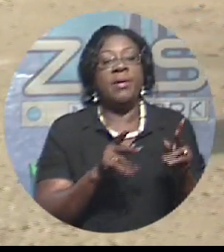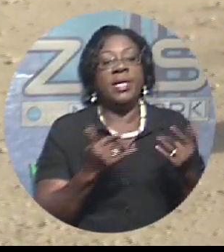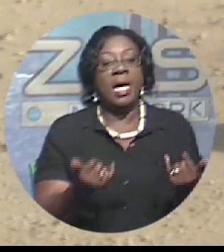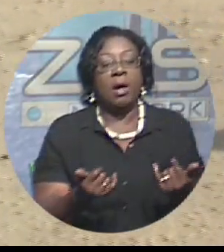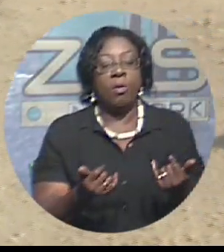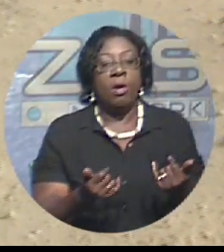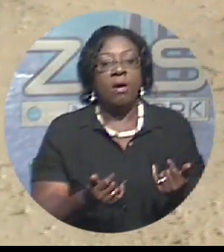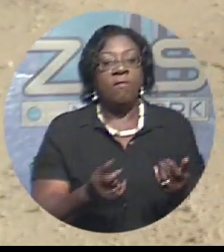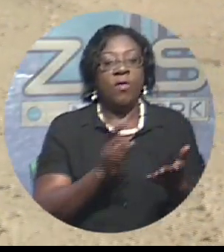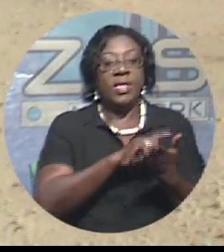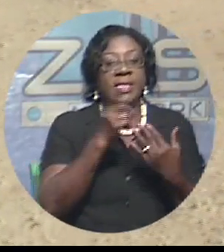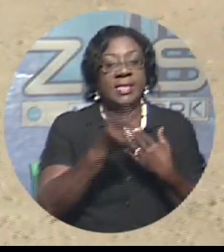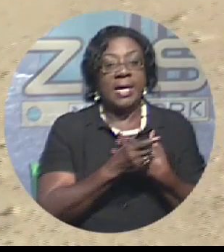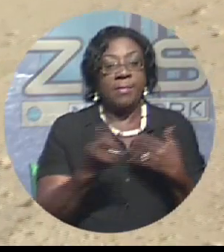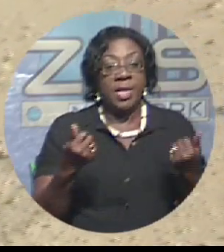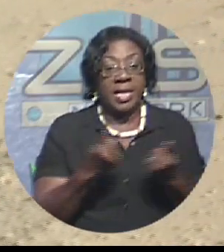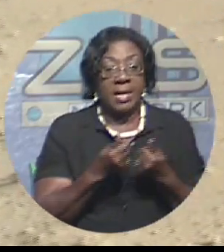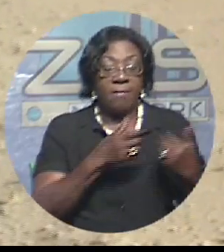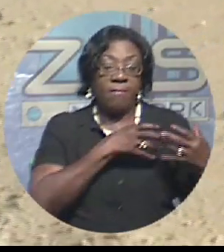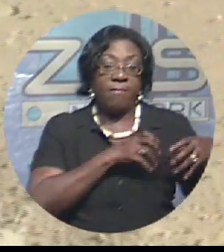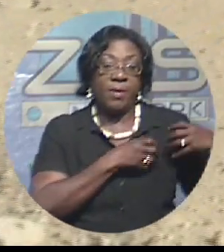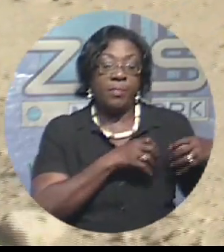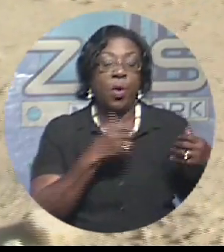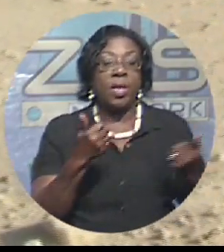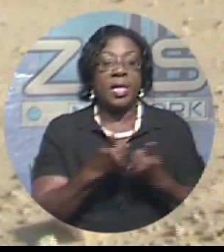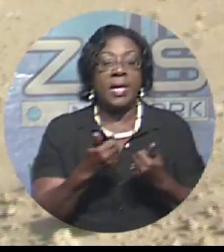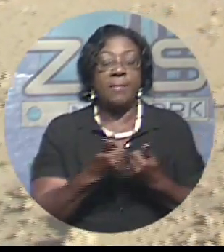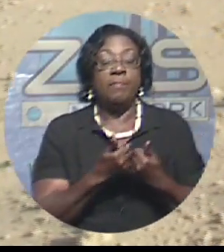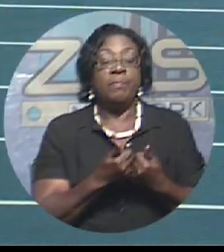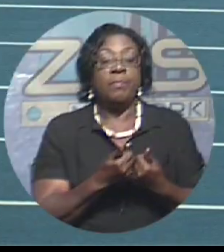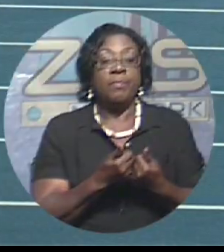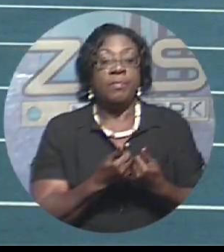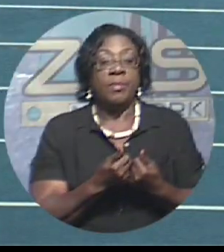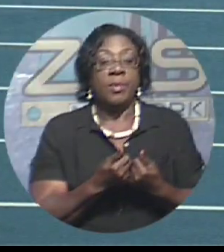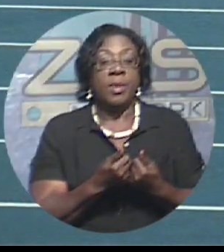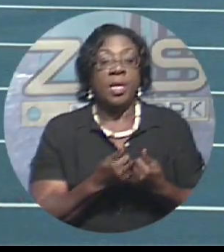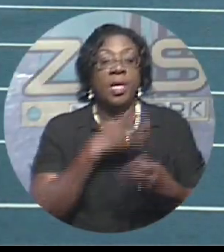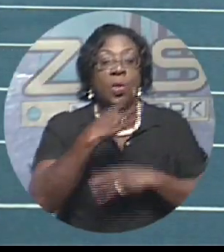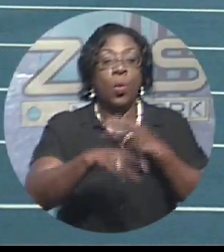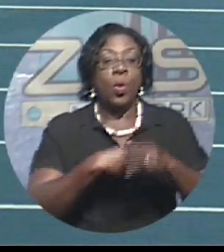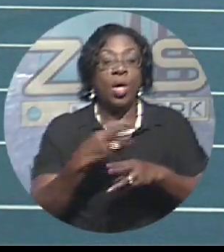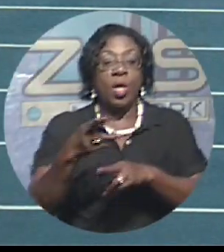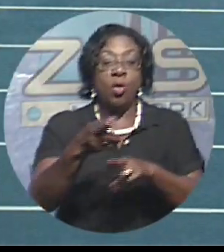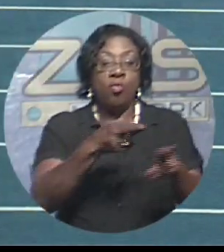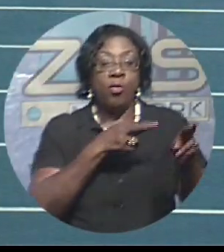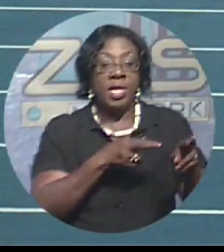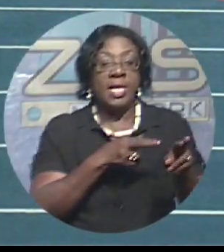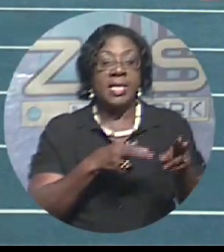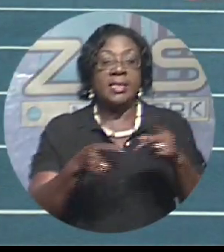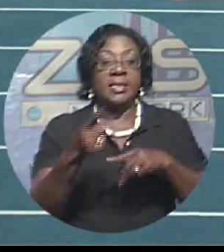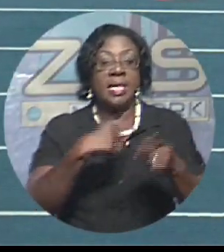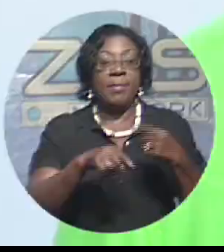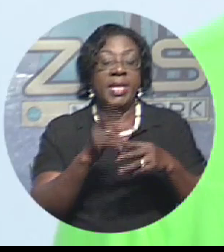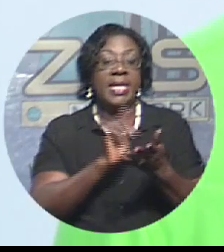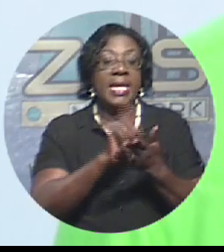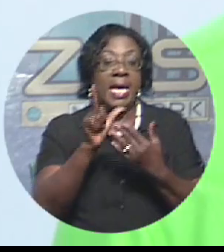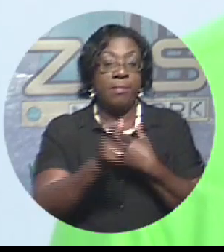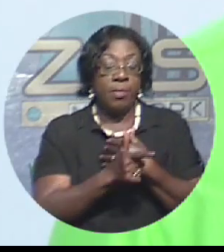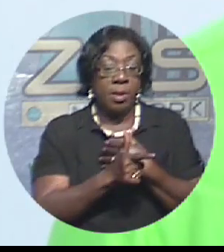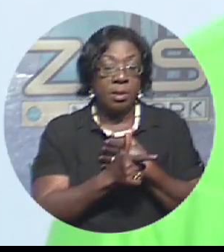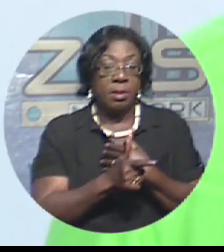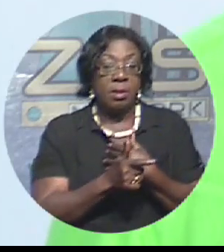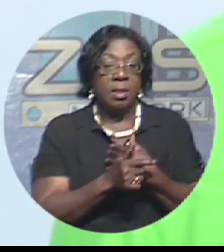The infield is there today, back on schedule. The World Relays still on top for April. The